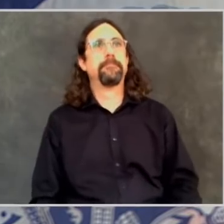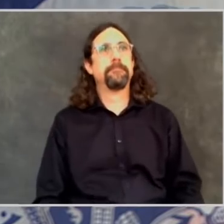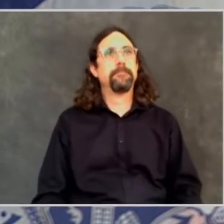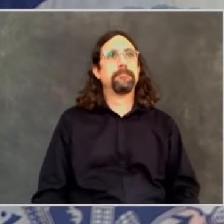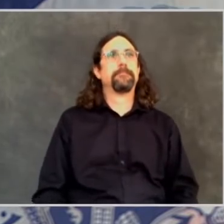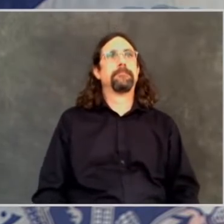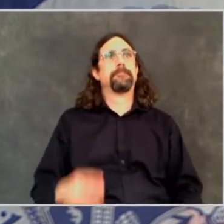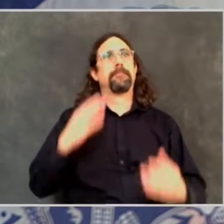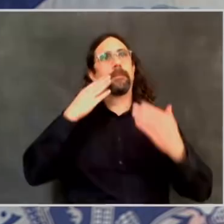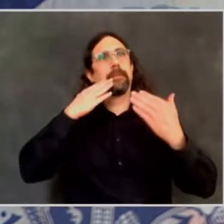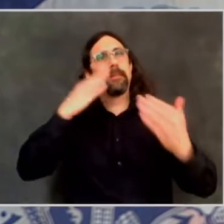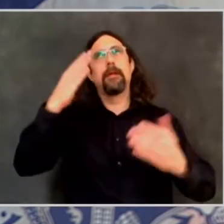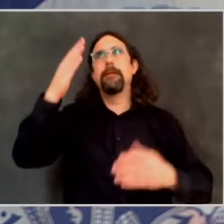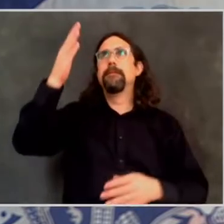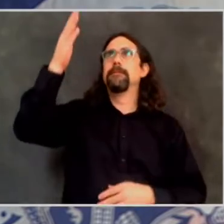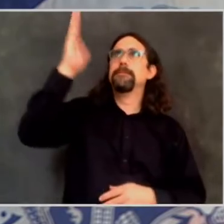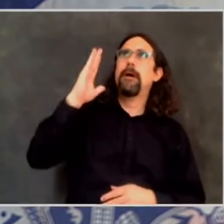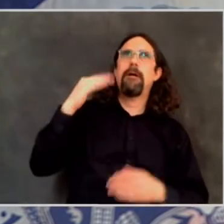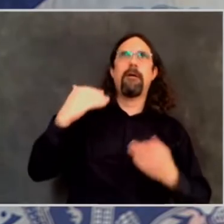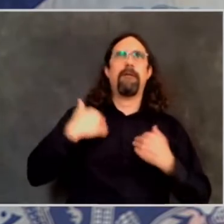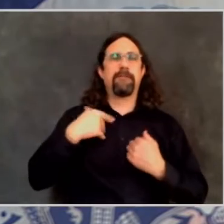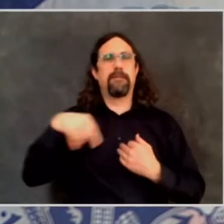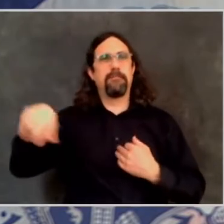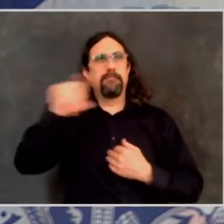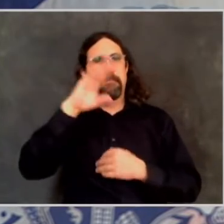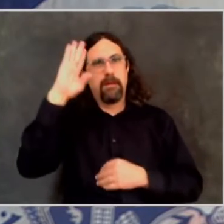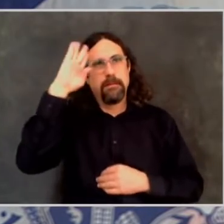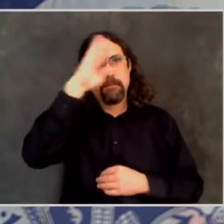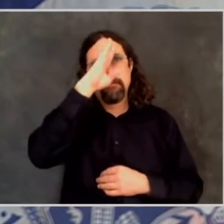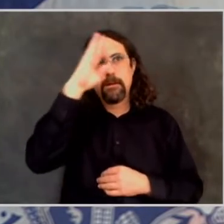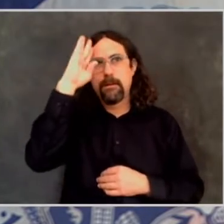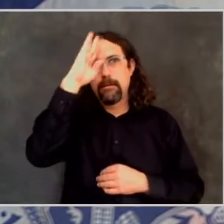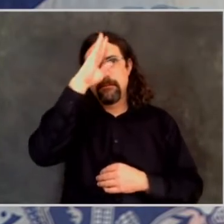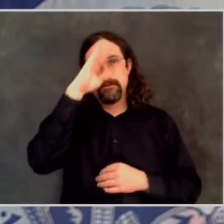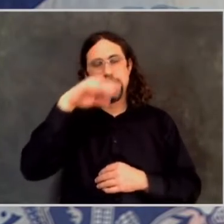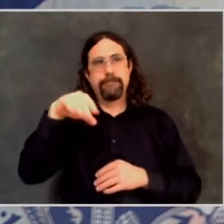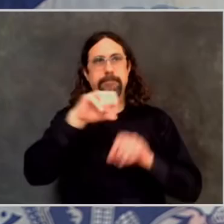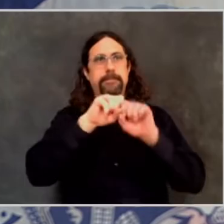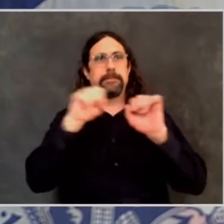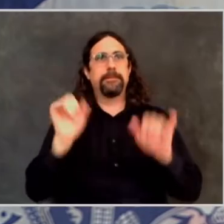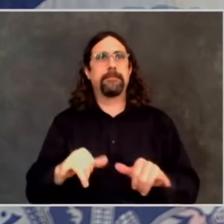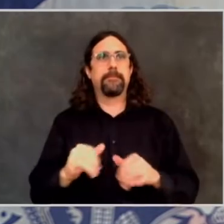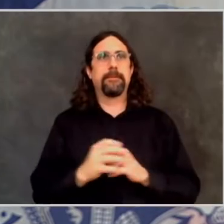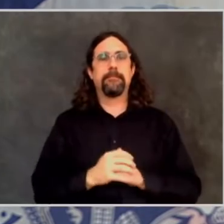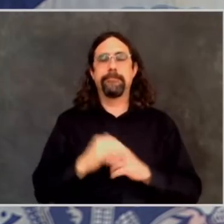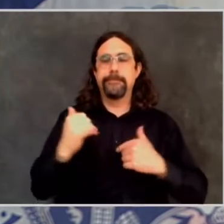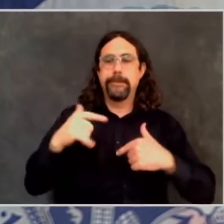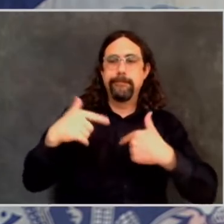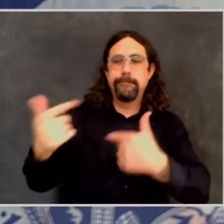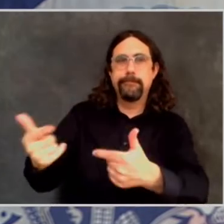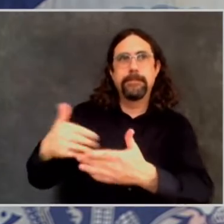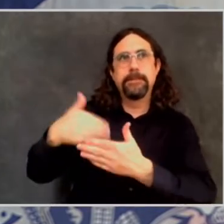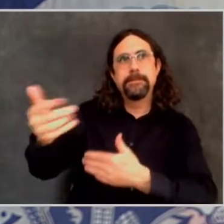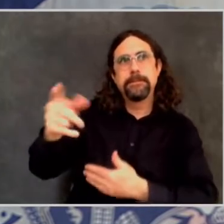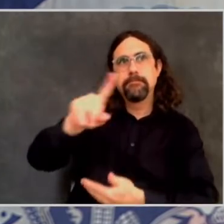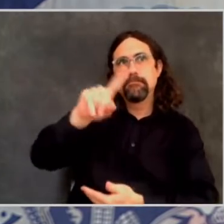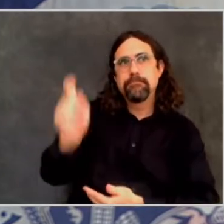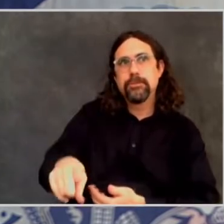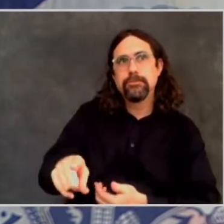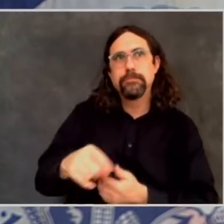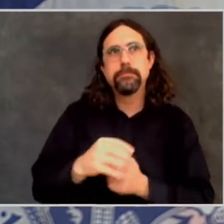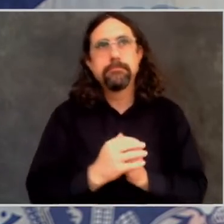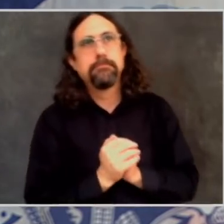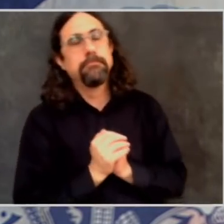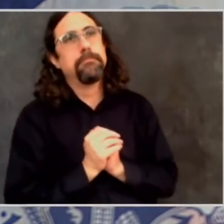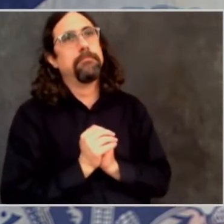Henry? Hello, Mr. Mayor. How are you? Good, Henry. How you doing? On this ethnic disparity, these statistics,